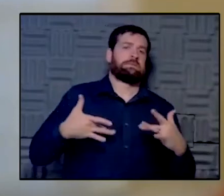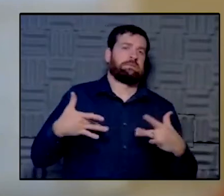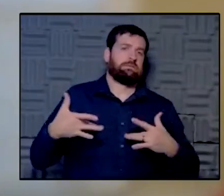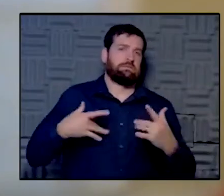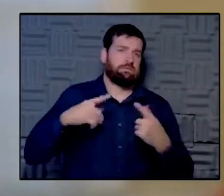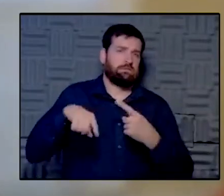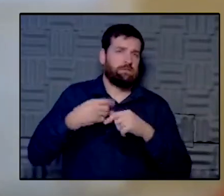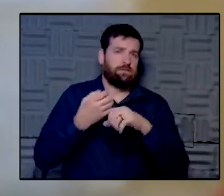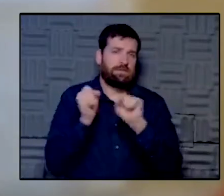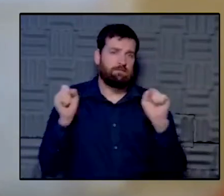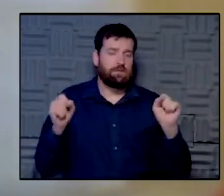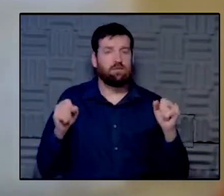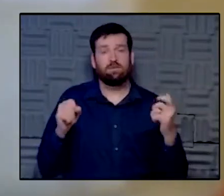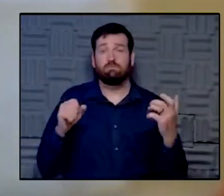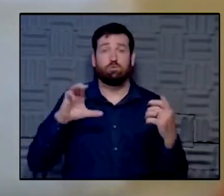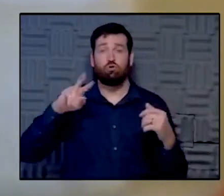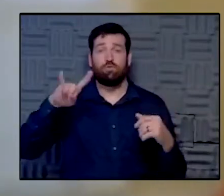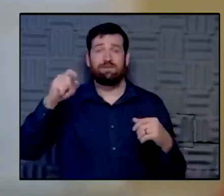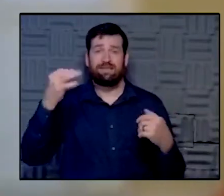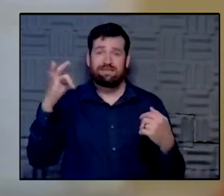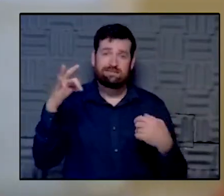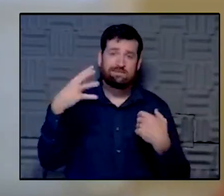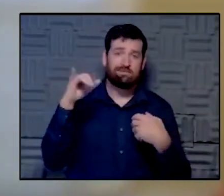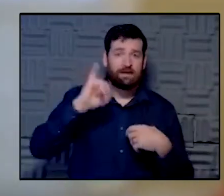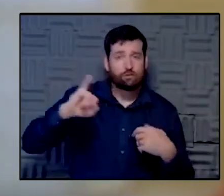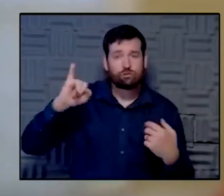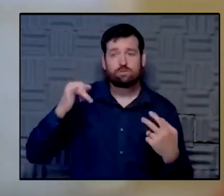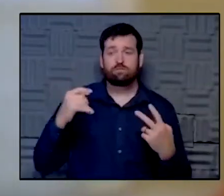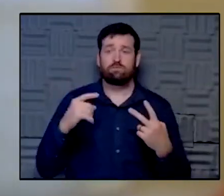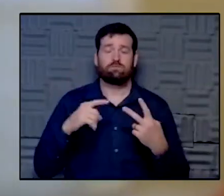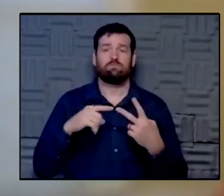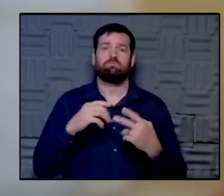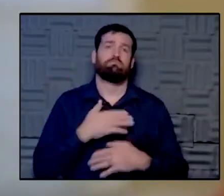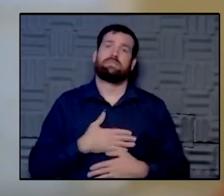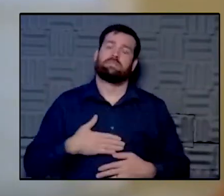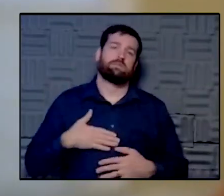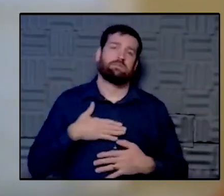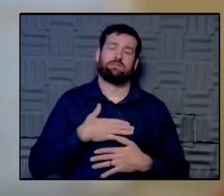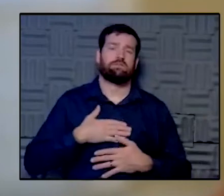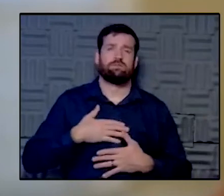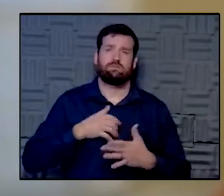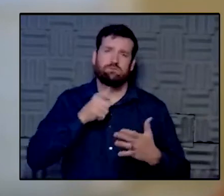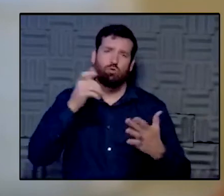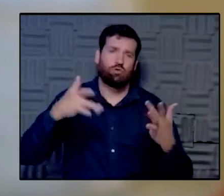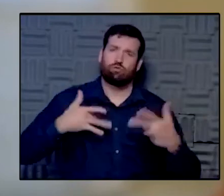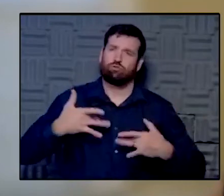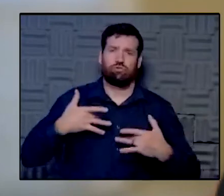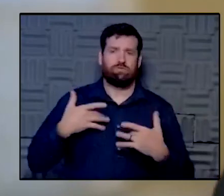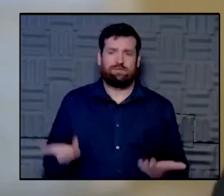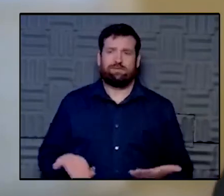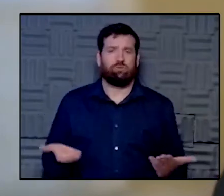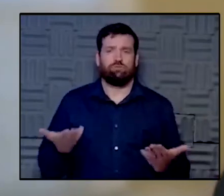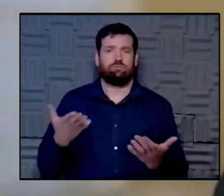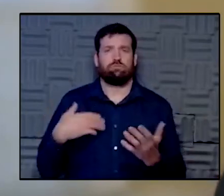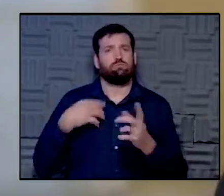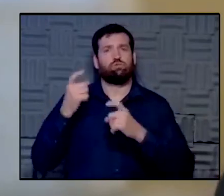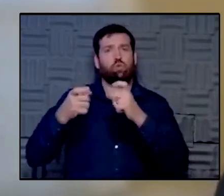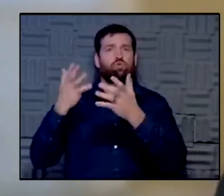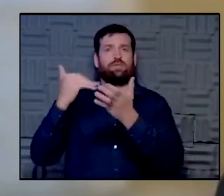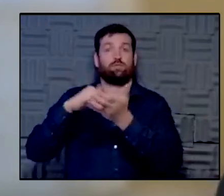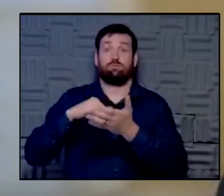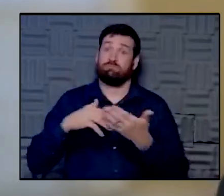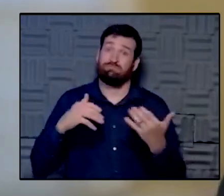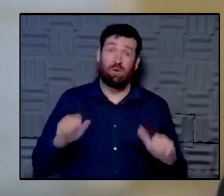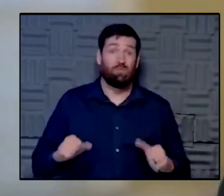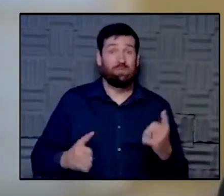about safety, COVID-19 infection rates, please don't be concerned about that in one of our donor centers. Arguably, these are